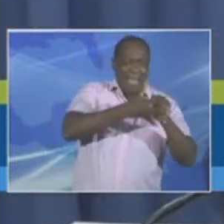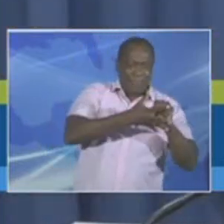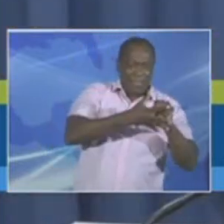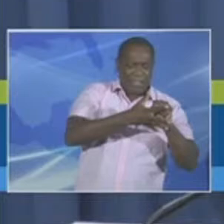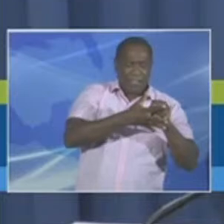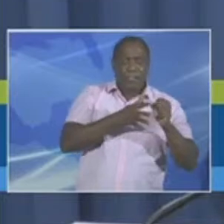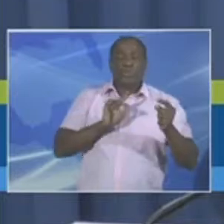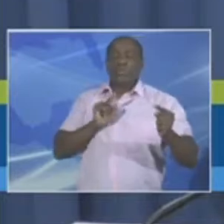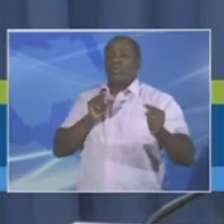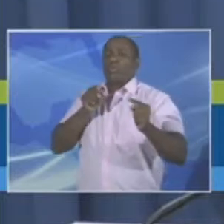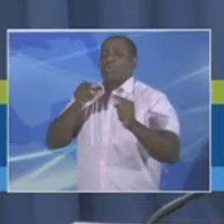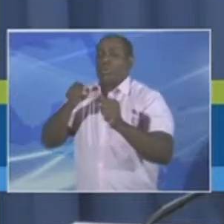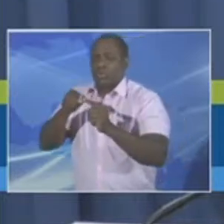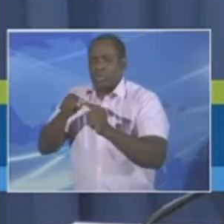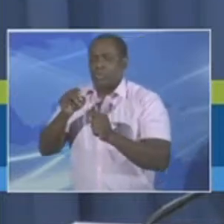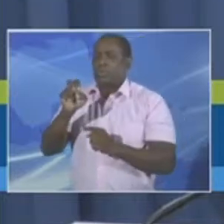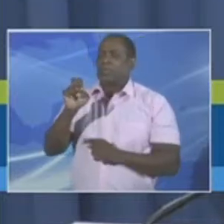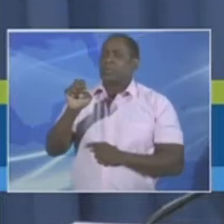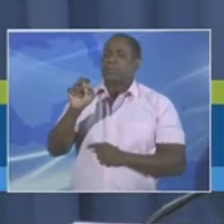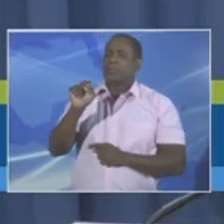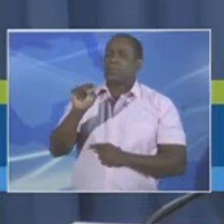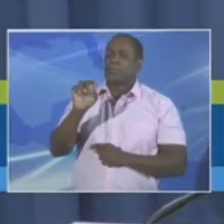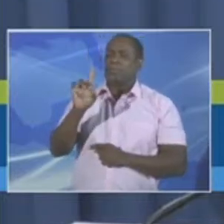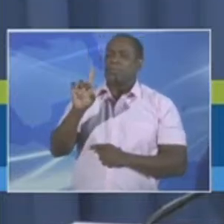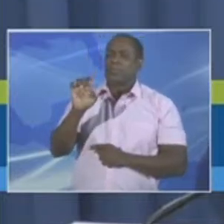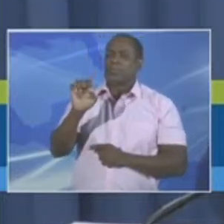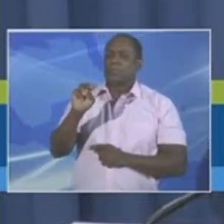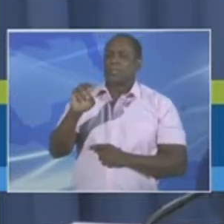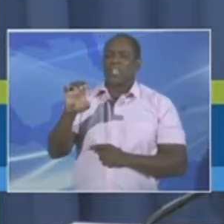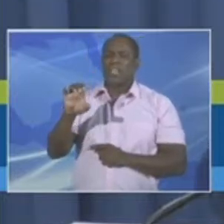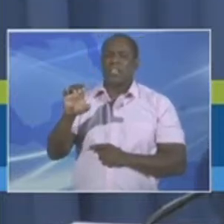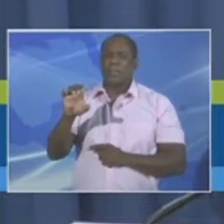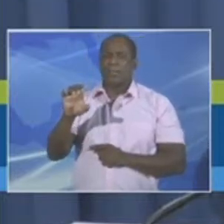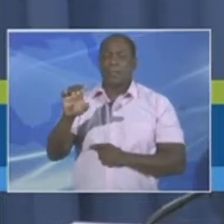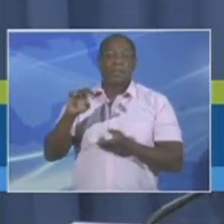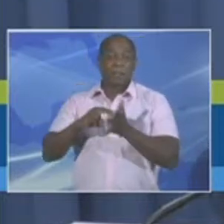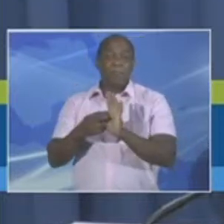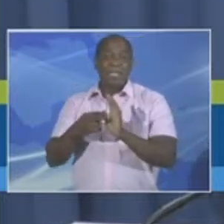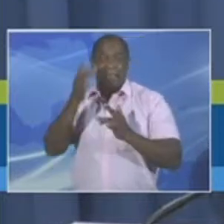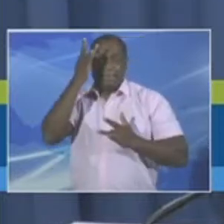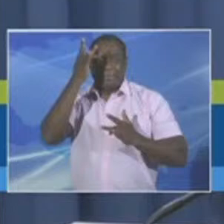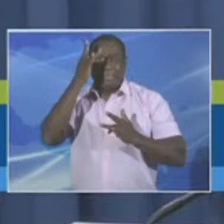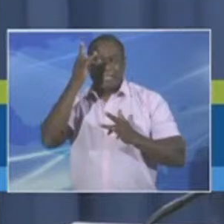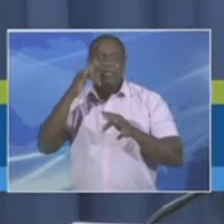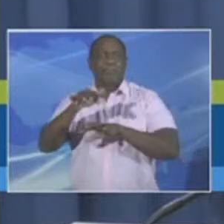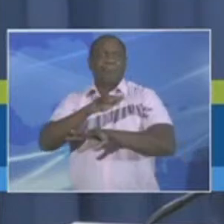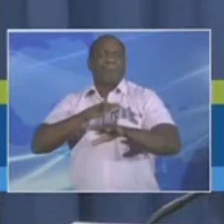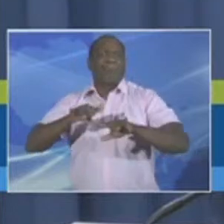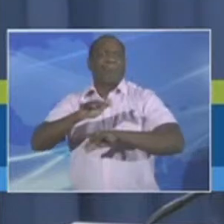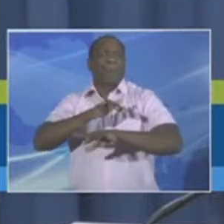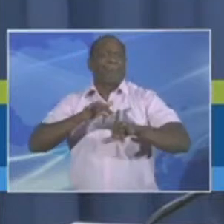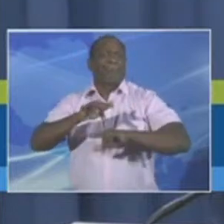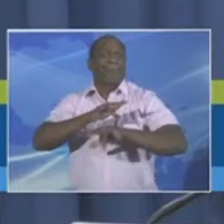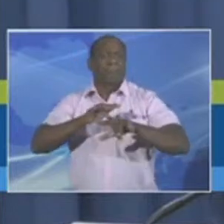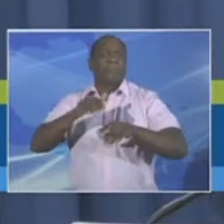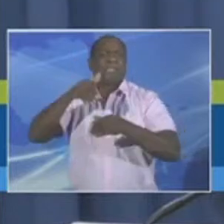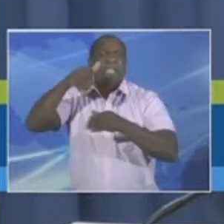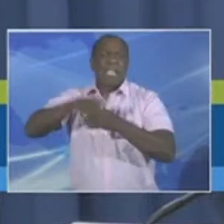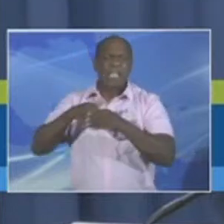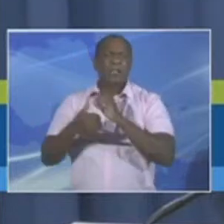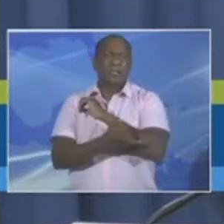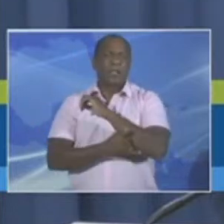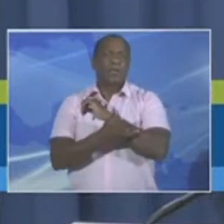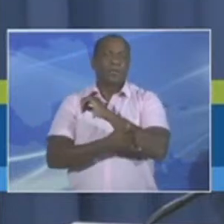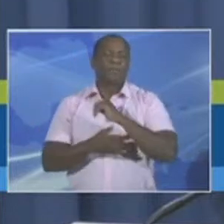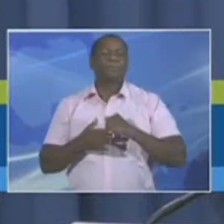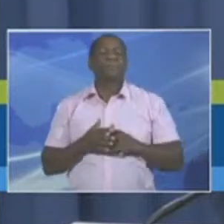medium to long-term plan is to treat COVID-19 in the public health care system in the same way we